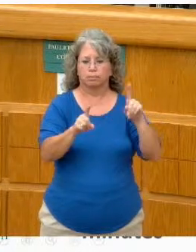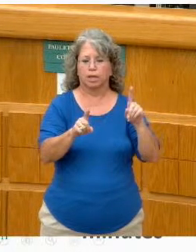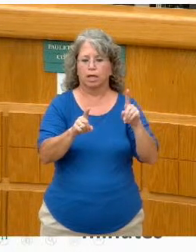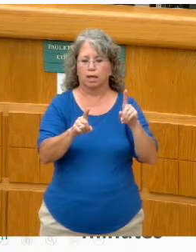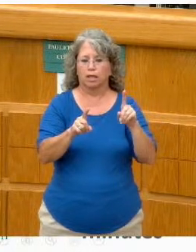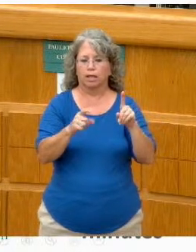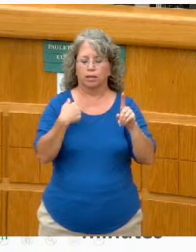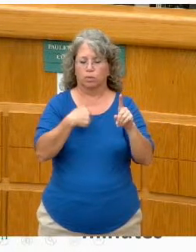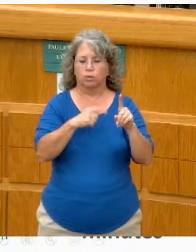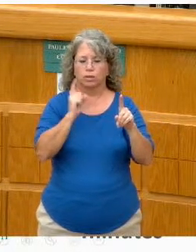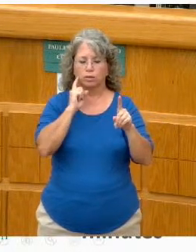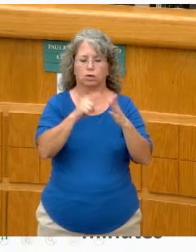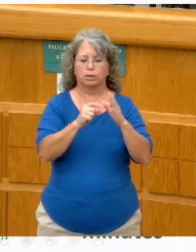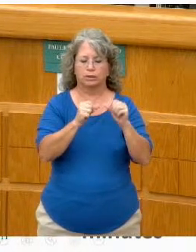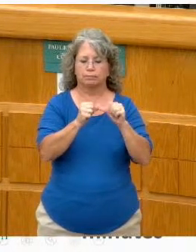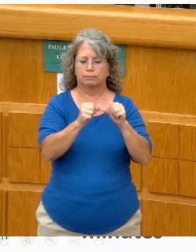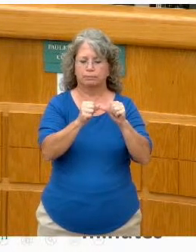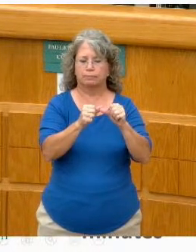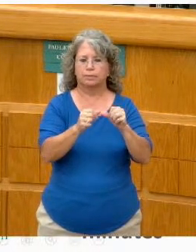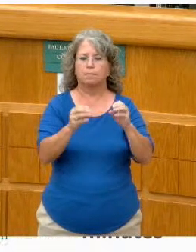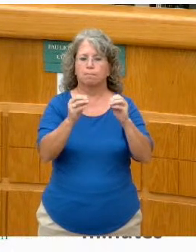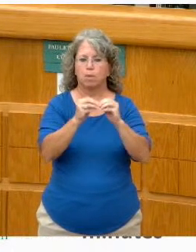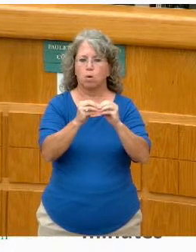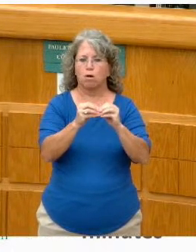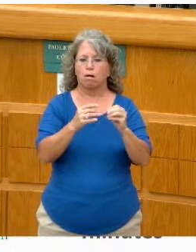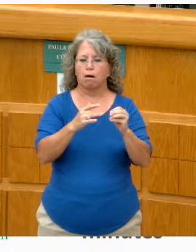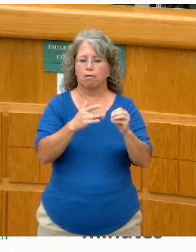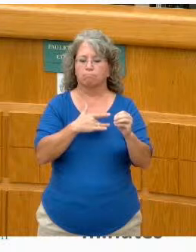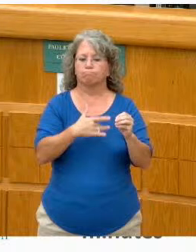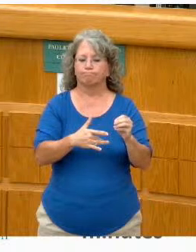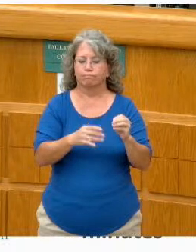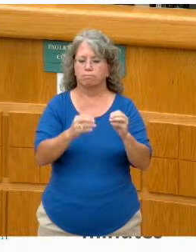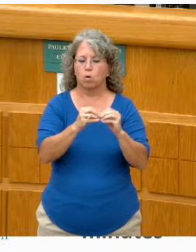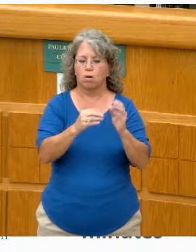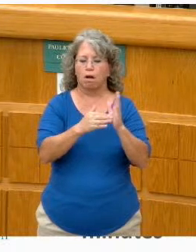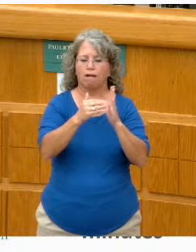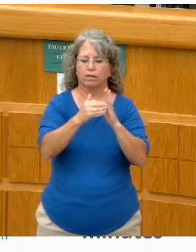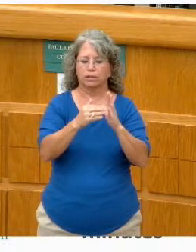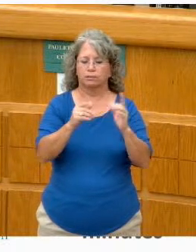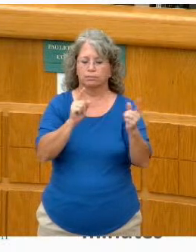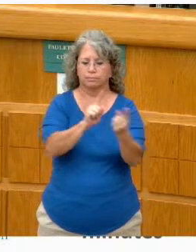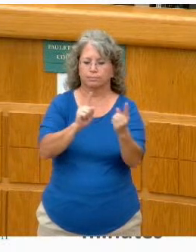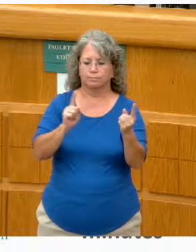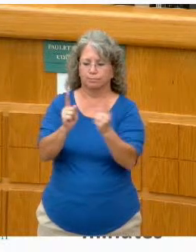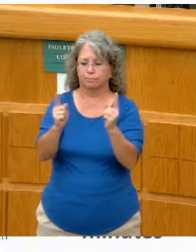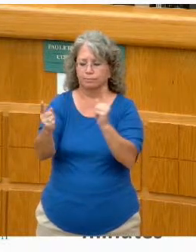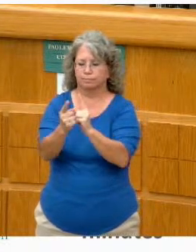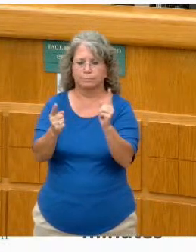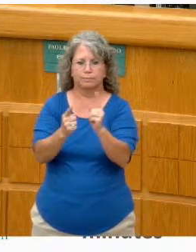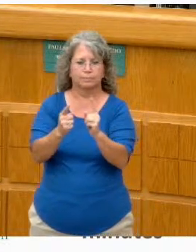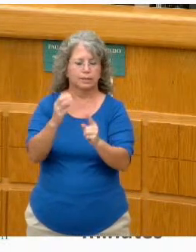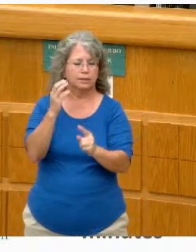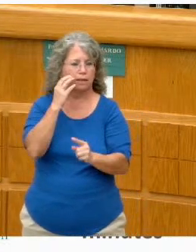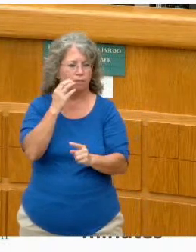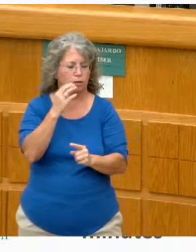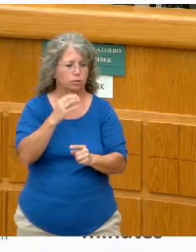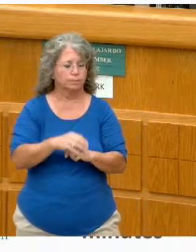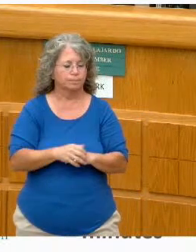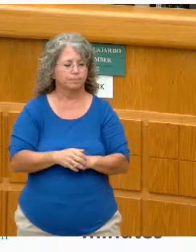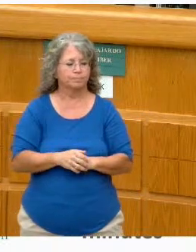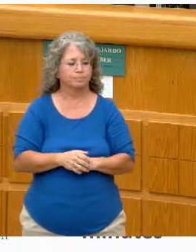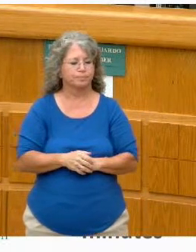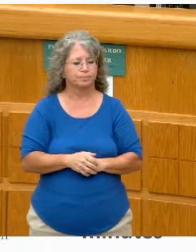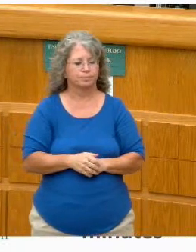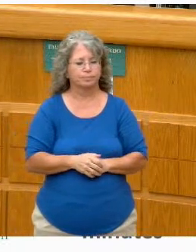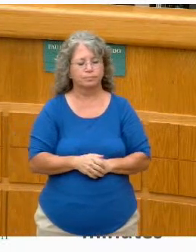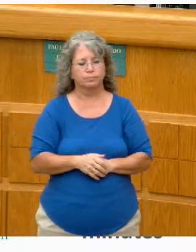of increasing numbers of encounters. Now, if we put ourselves inside of a bubble, just because we're near somebody to get counted as